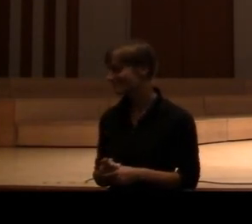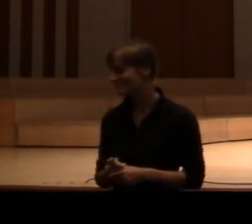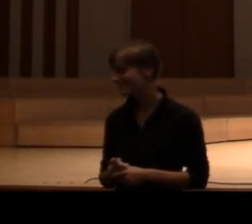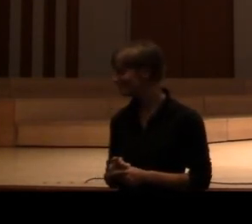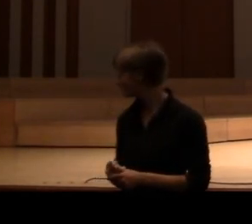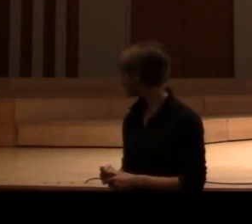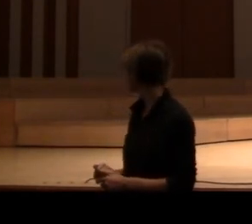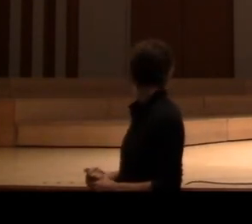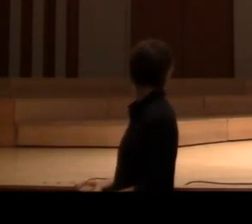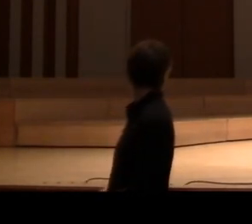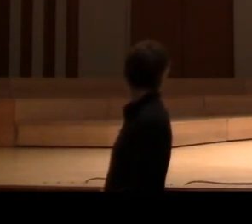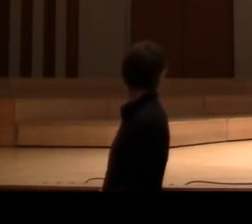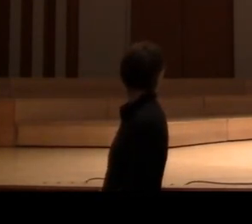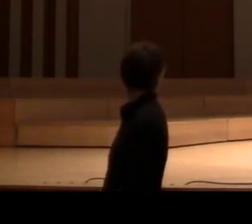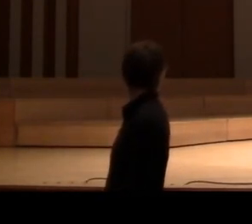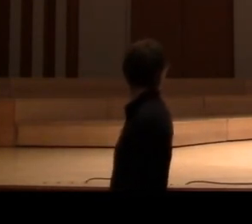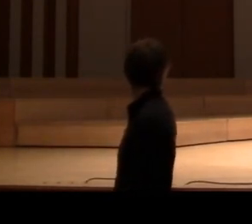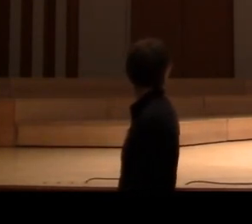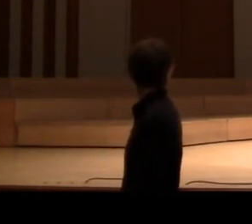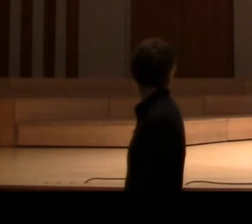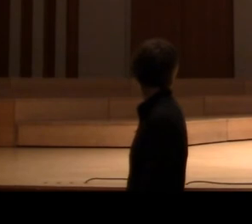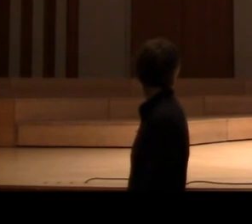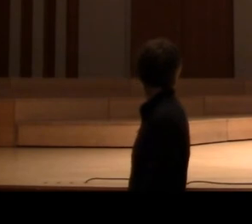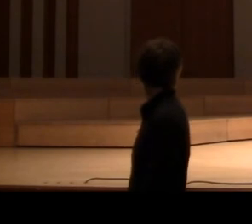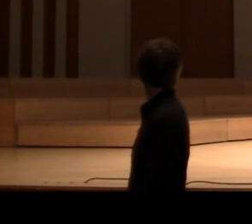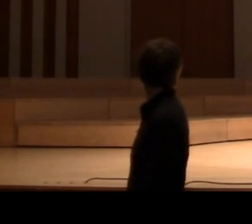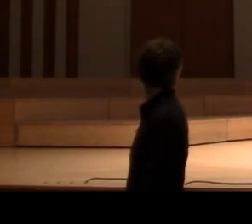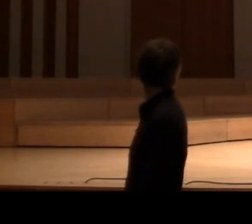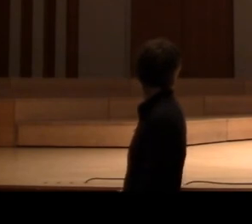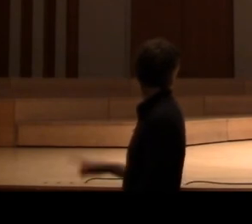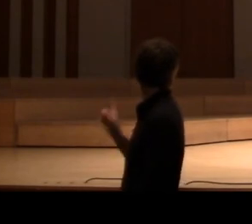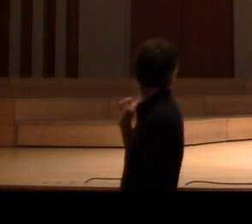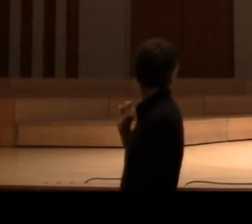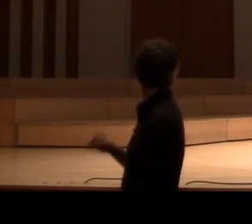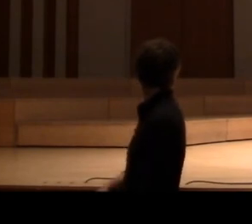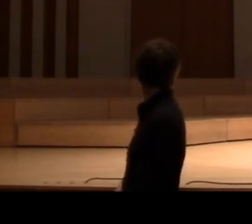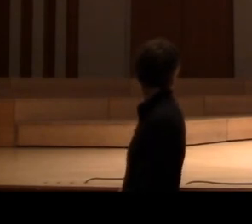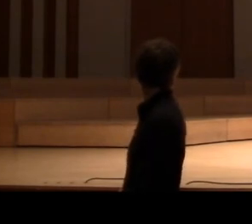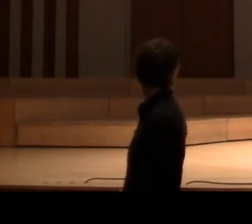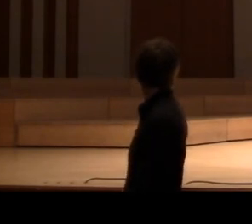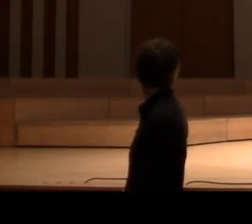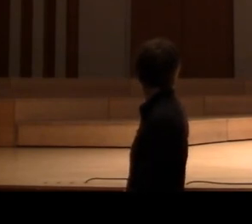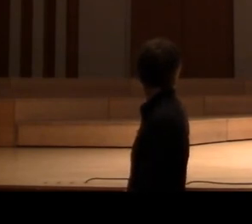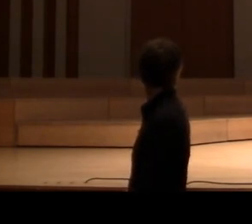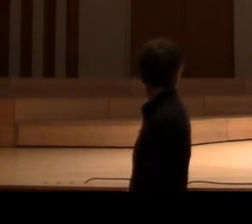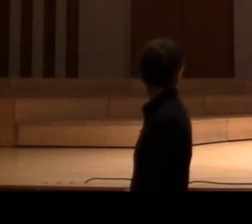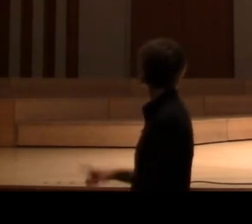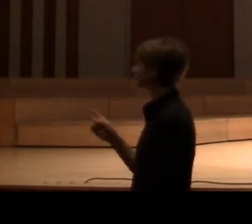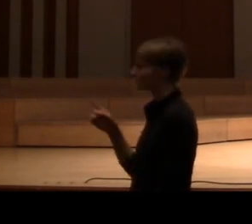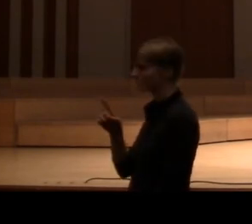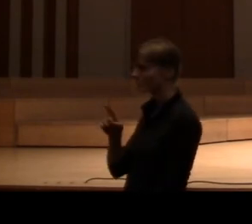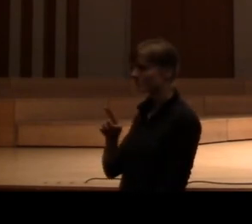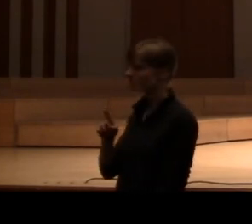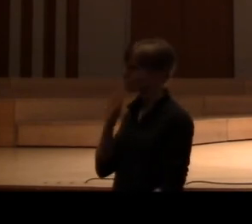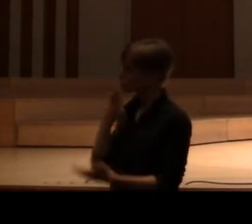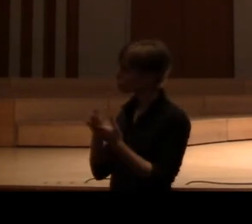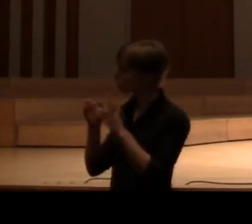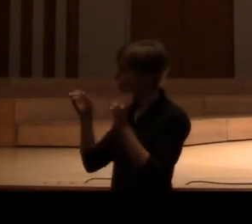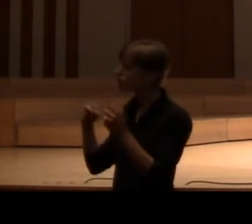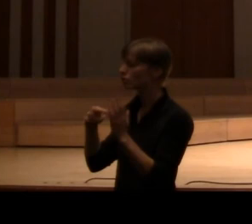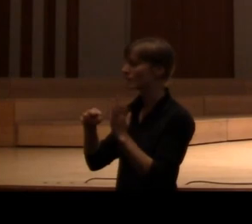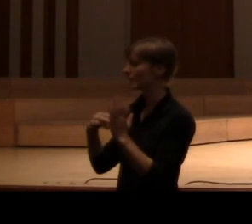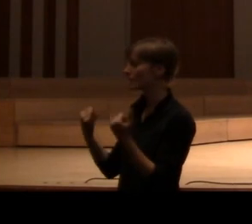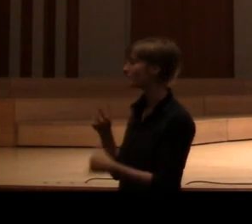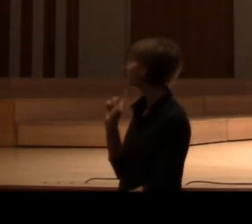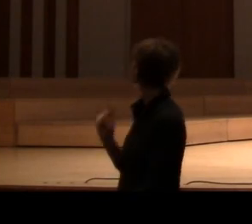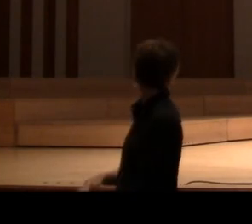this one reminds me a lot of my writing. This is Regina's Impressive Illustration of Fantasy. Lovely title there. So once upon a time, there lived a